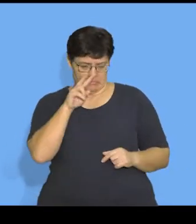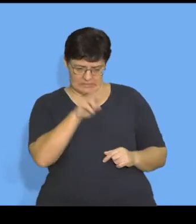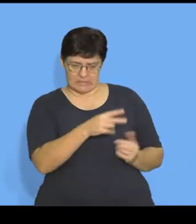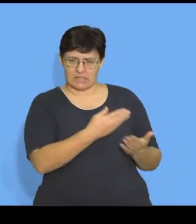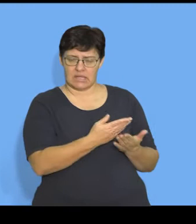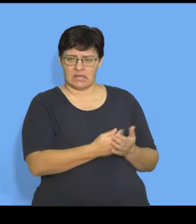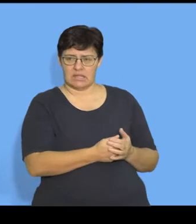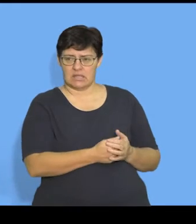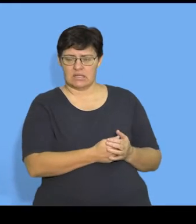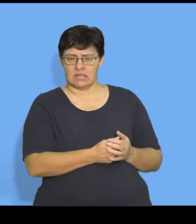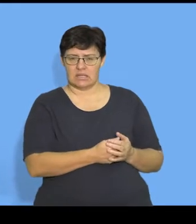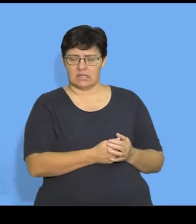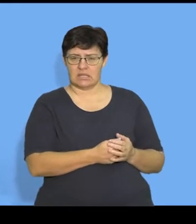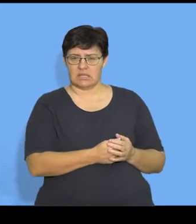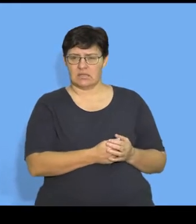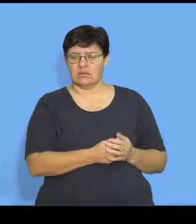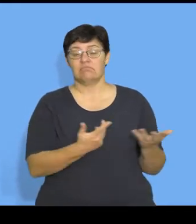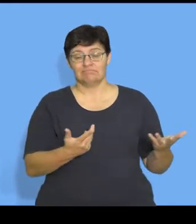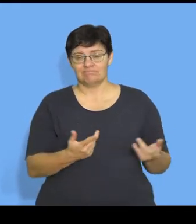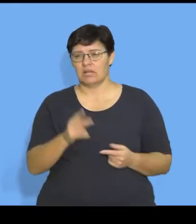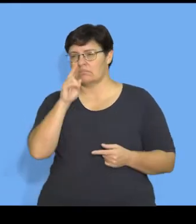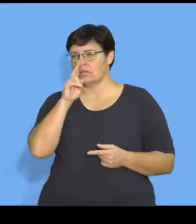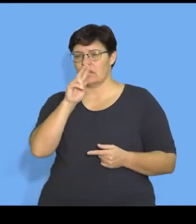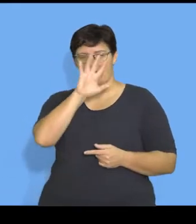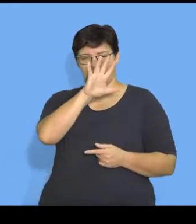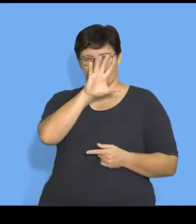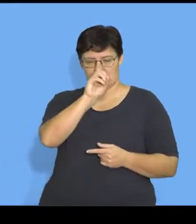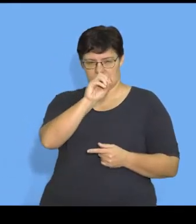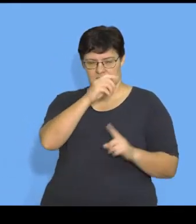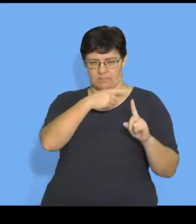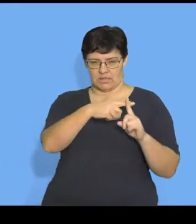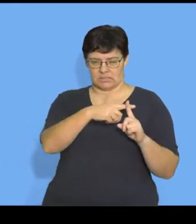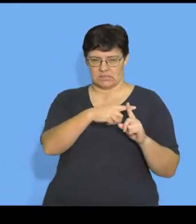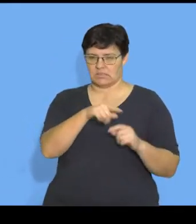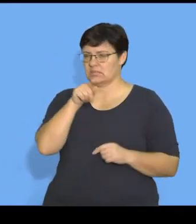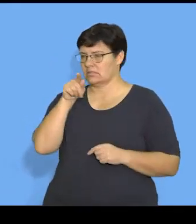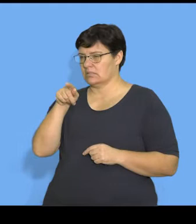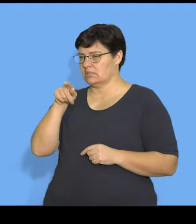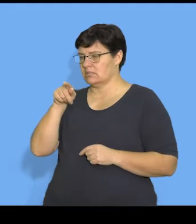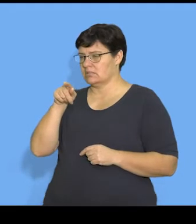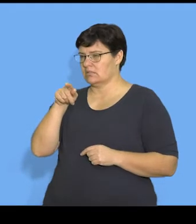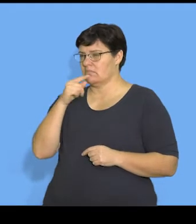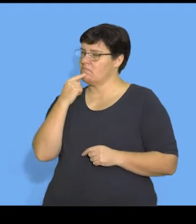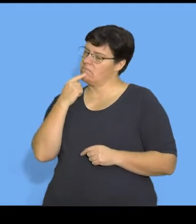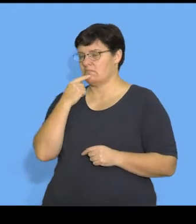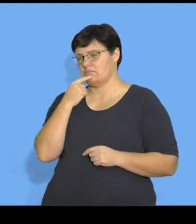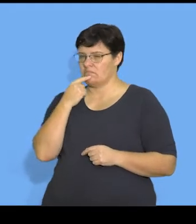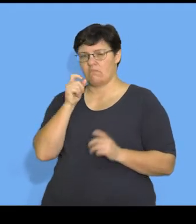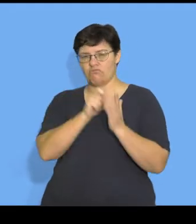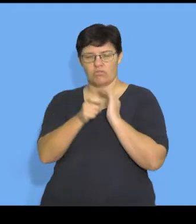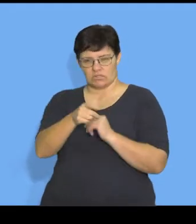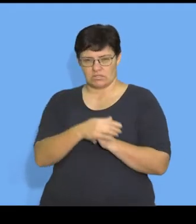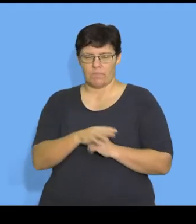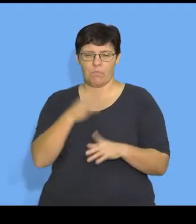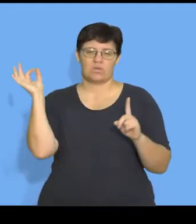the construction. So I said this was my positive direction, and we're just going to go with what I wrote. We'll be more specific